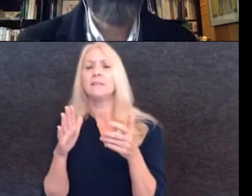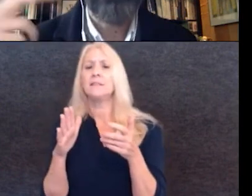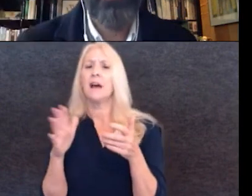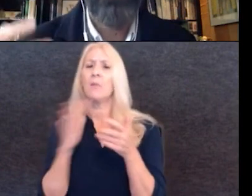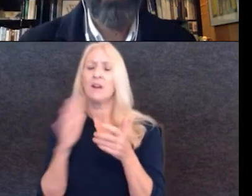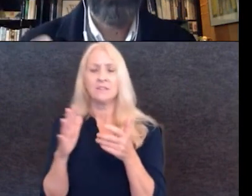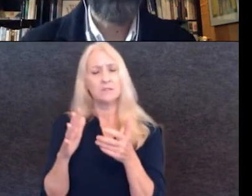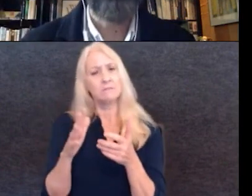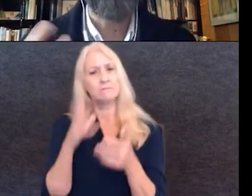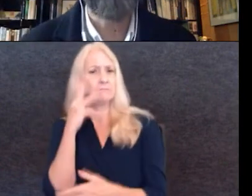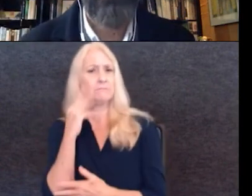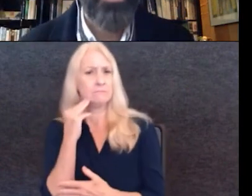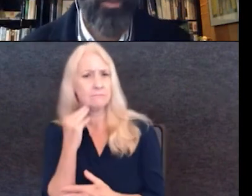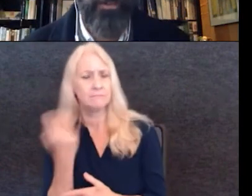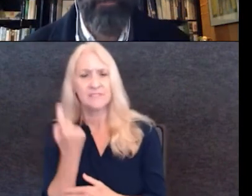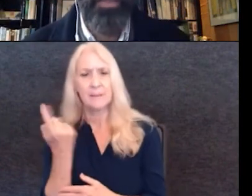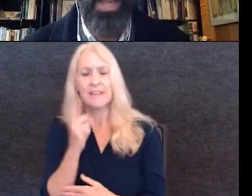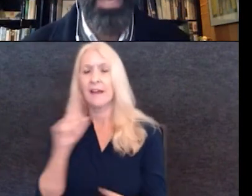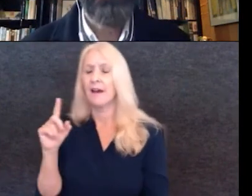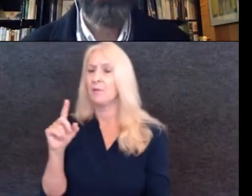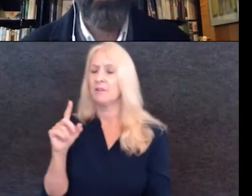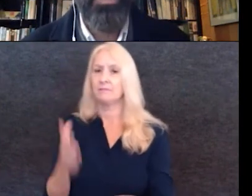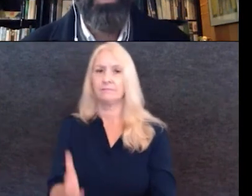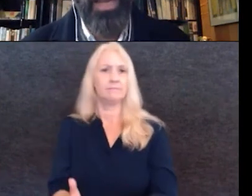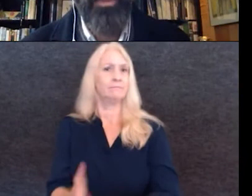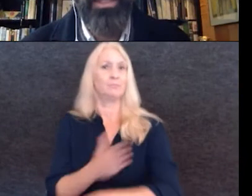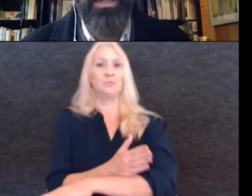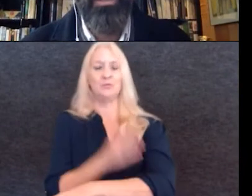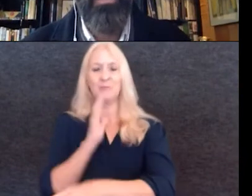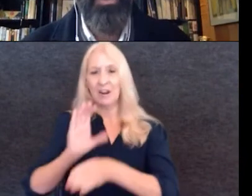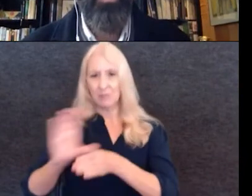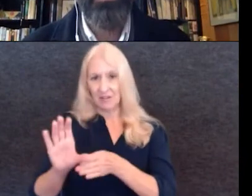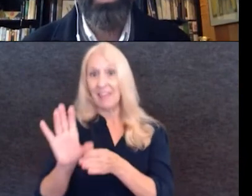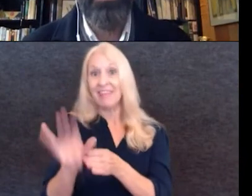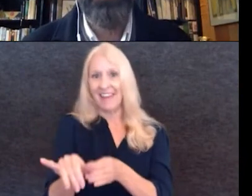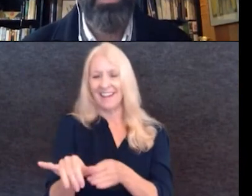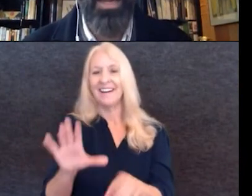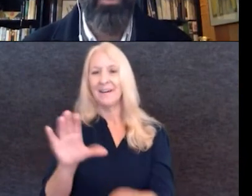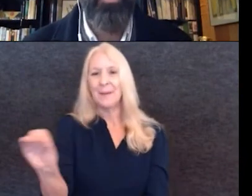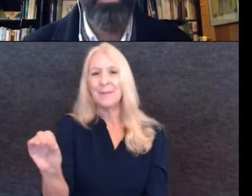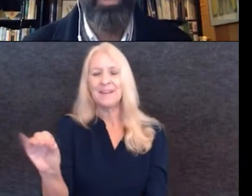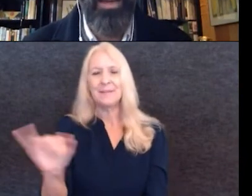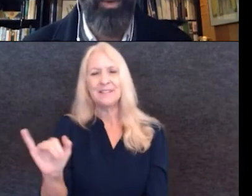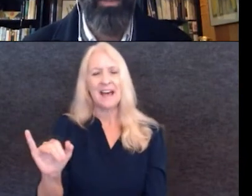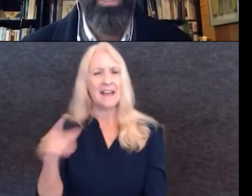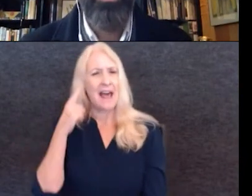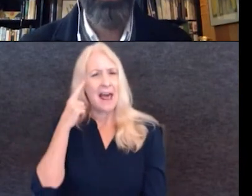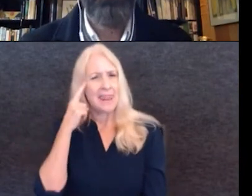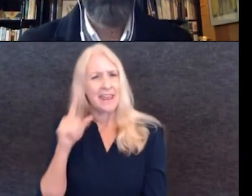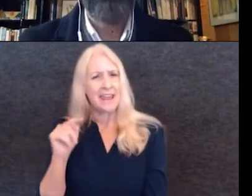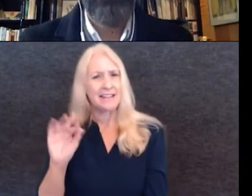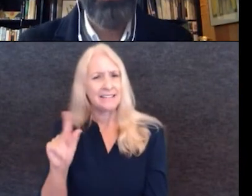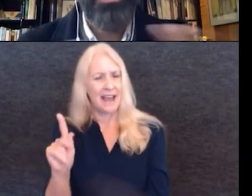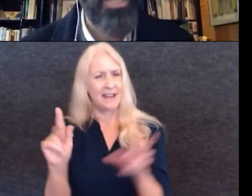expose myself to something that I think is going to reshape my career. And it did, because that particular company was like a think tank. So what you had was,